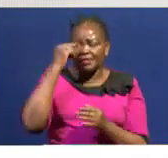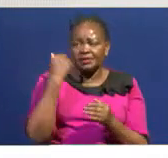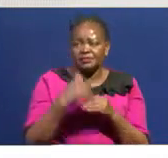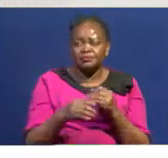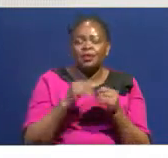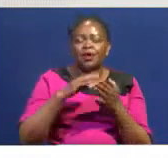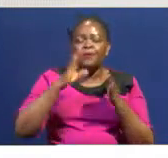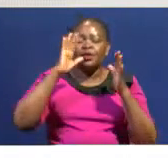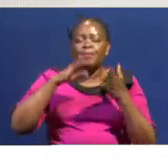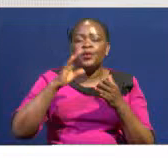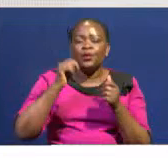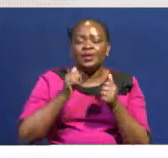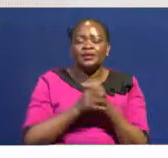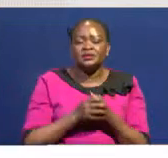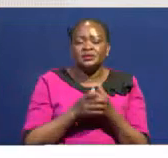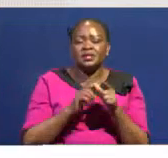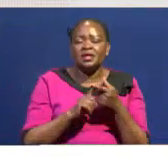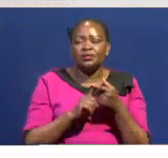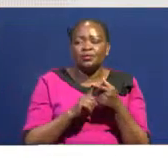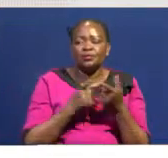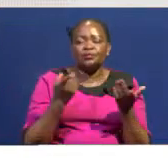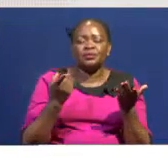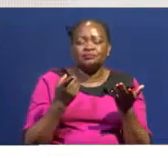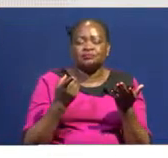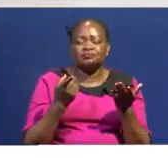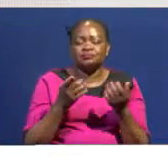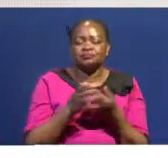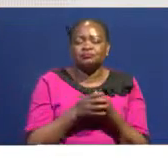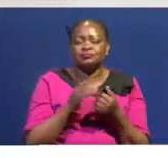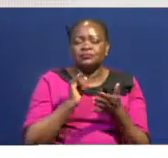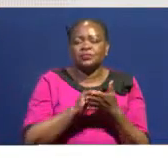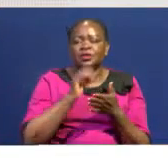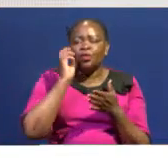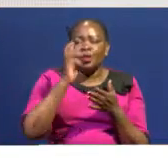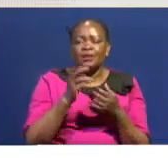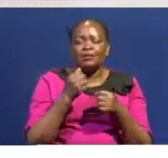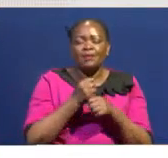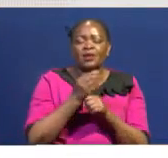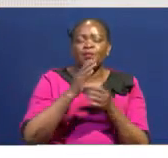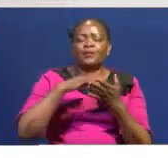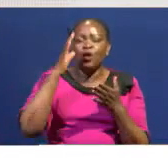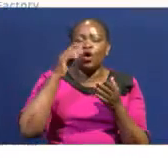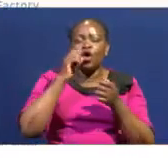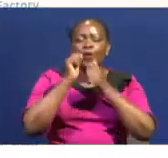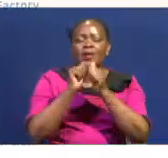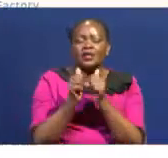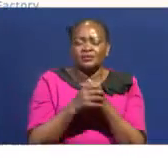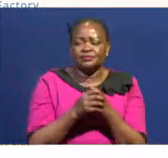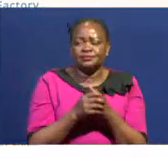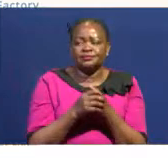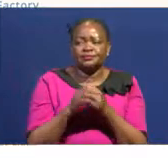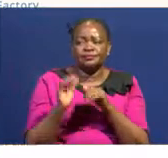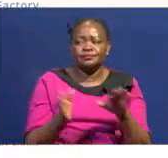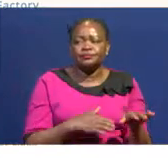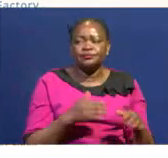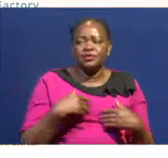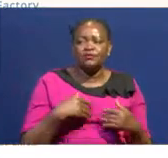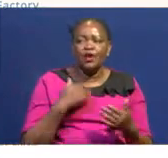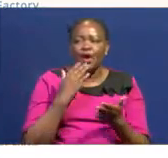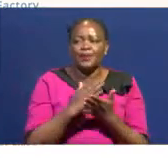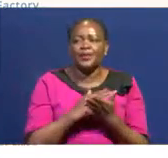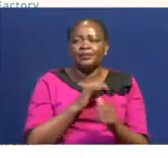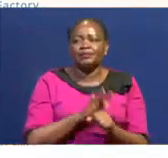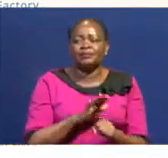but most importantly, incentivized through the fiscal incentives that they are going to be made more competitive. We have had a lot of